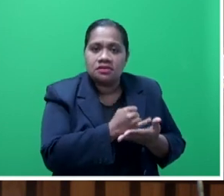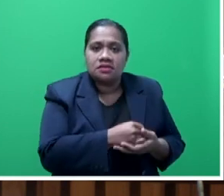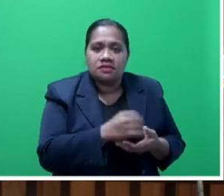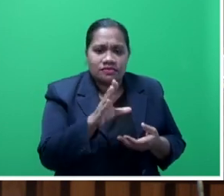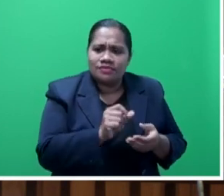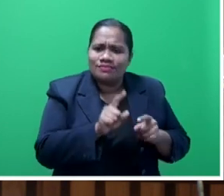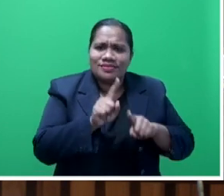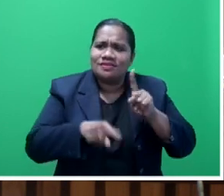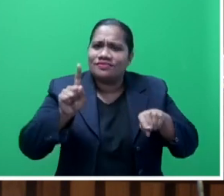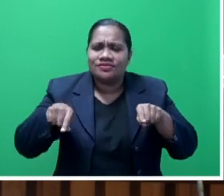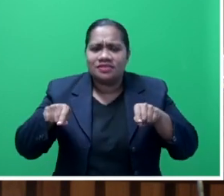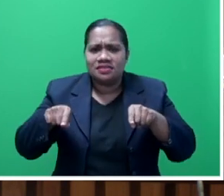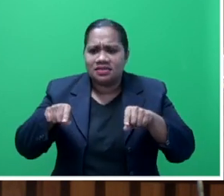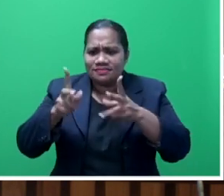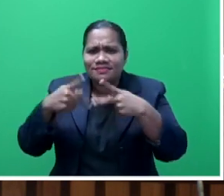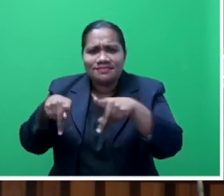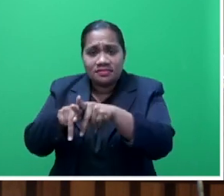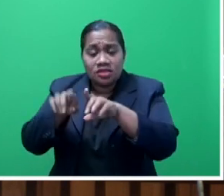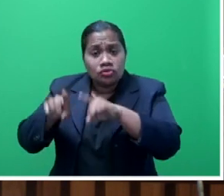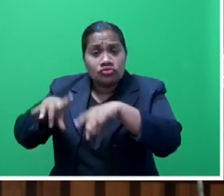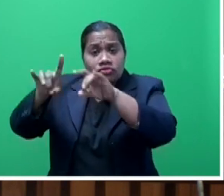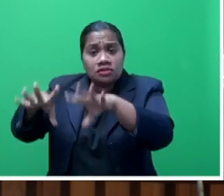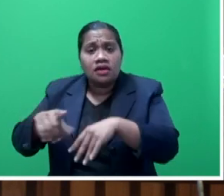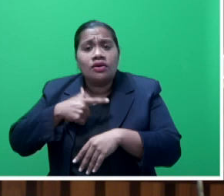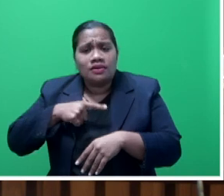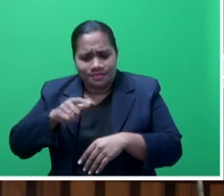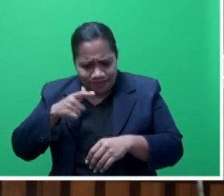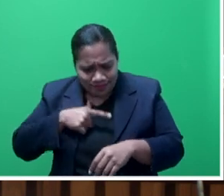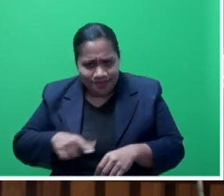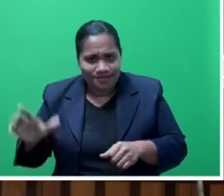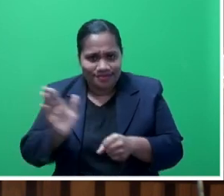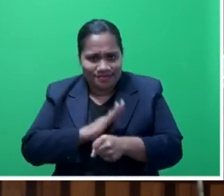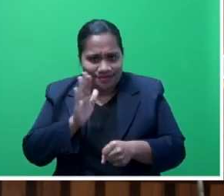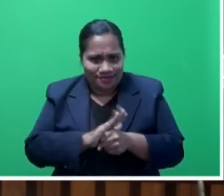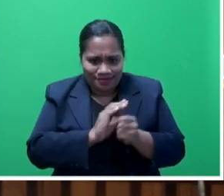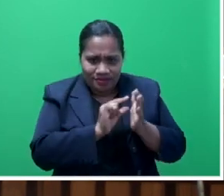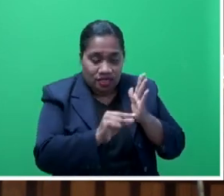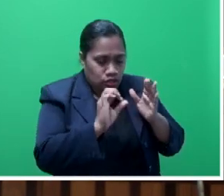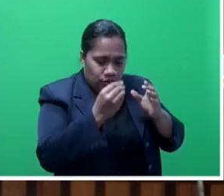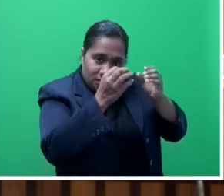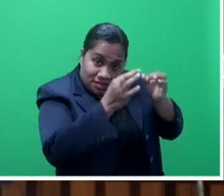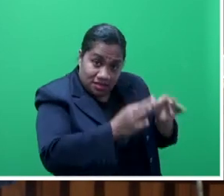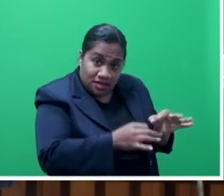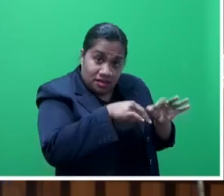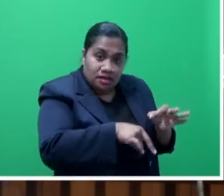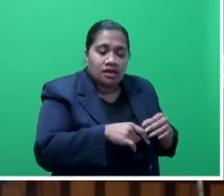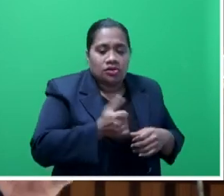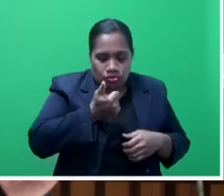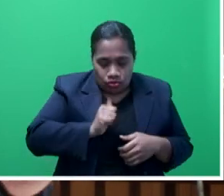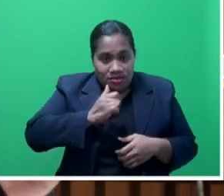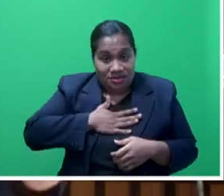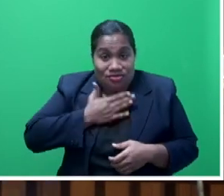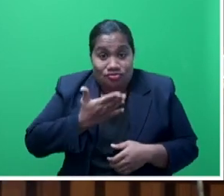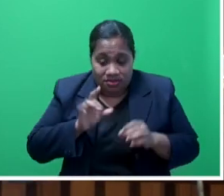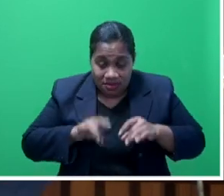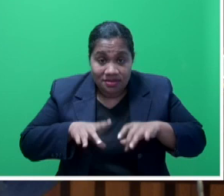and territories in Australia which they made with foreign entities. And they decided as a federal government it was in the interest of